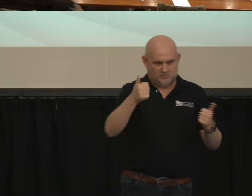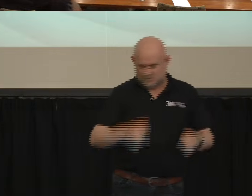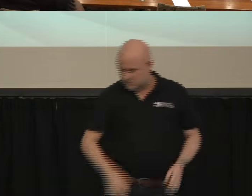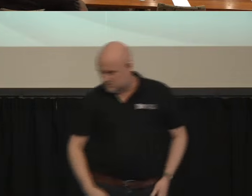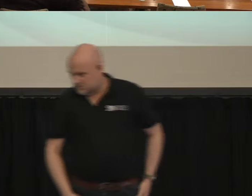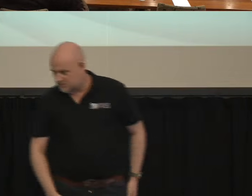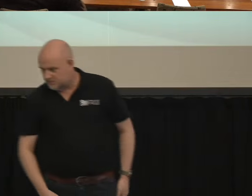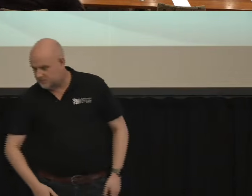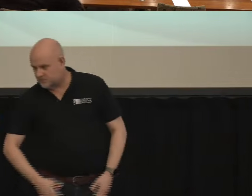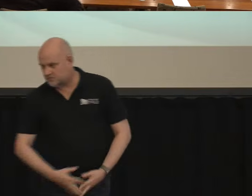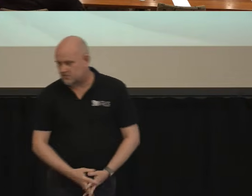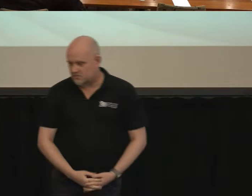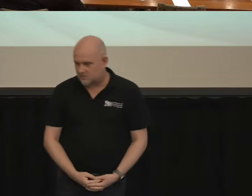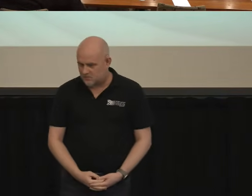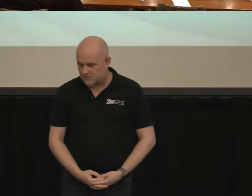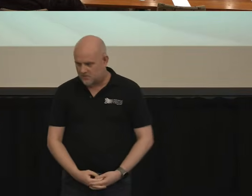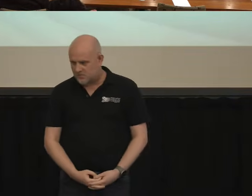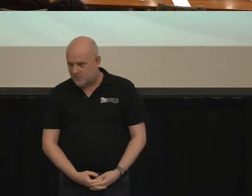Perfect.